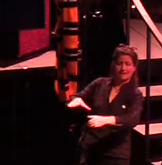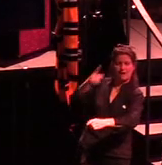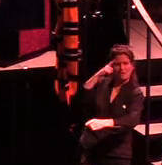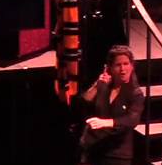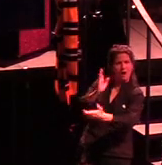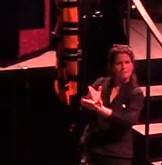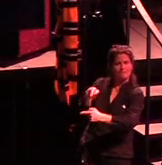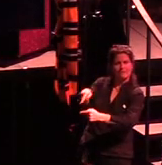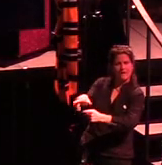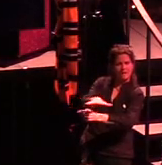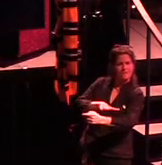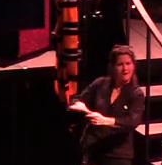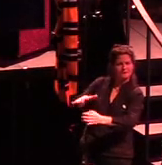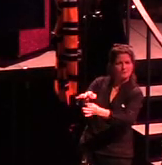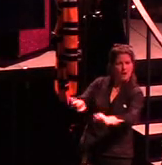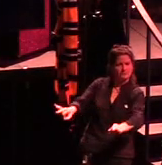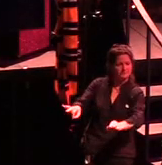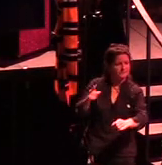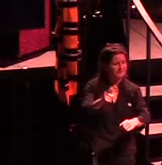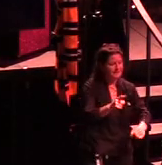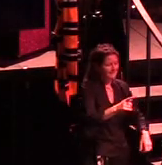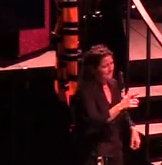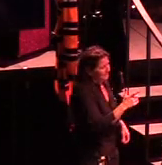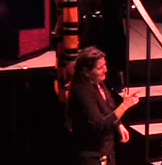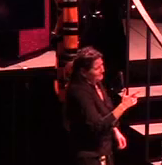biscuit a donkey's rectum